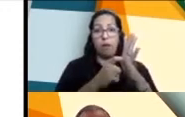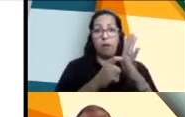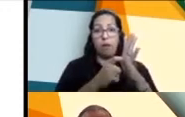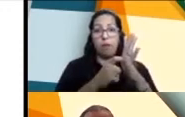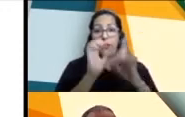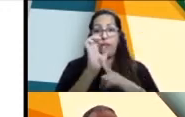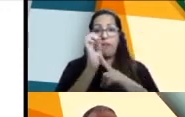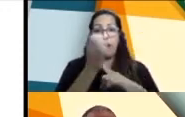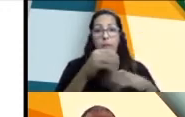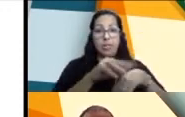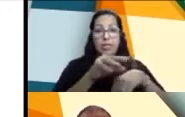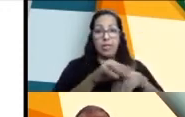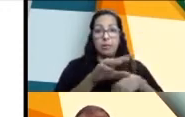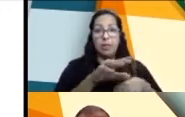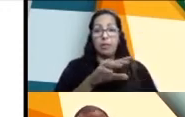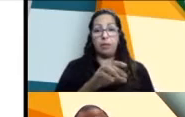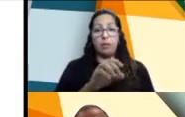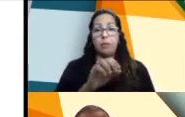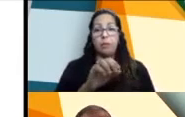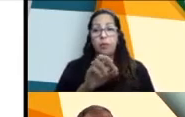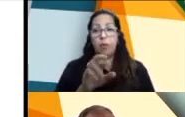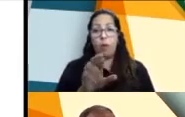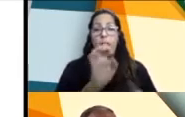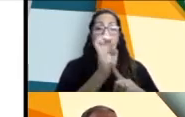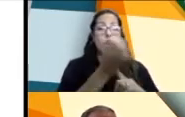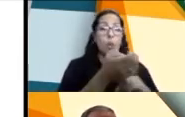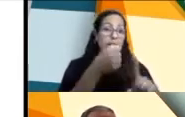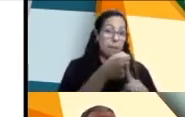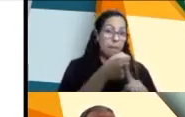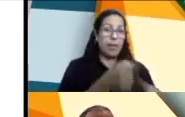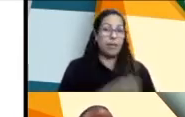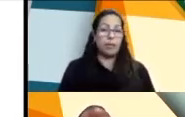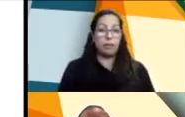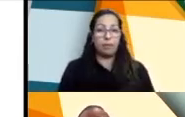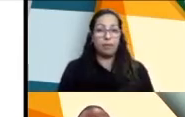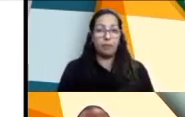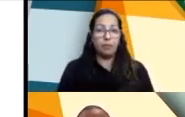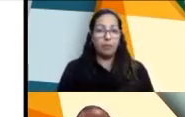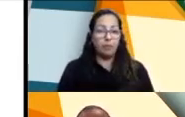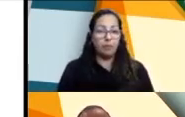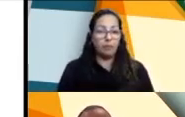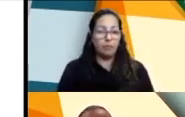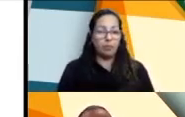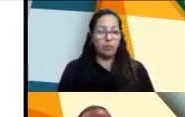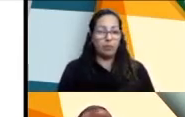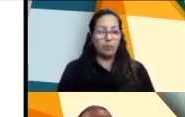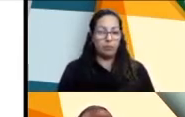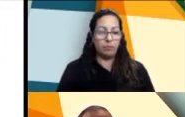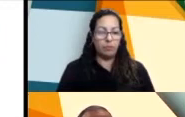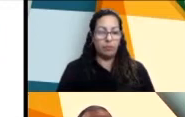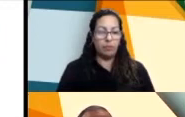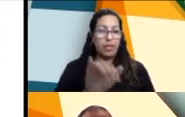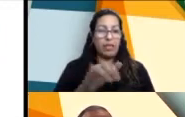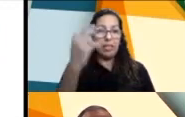environmental assessment or maybe environmental impact statements, and then that's why